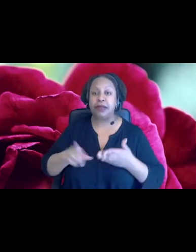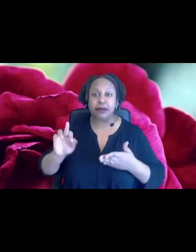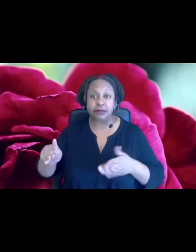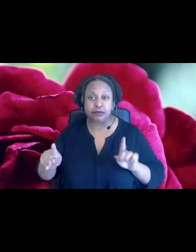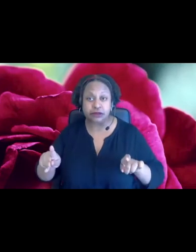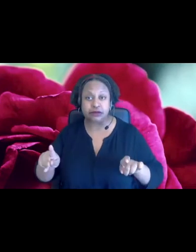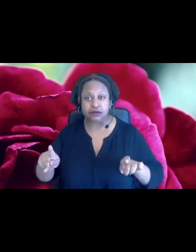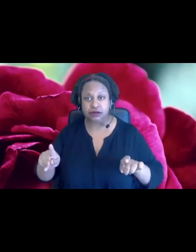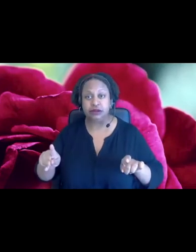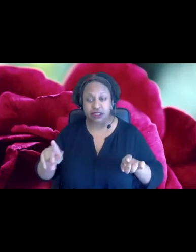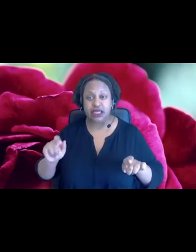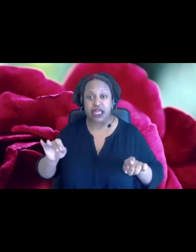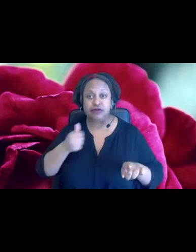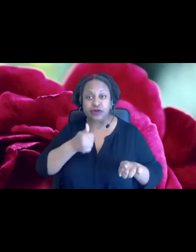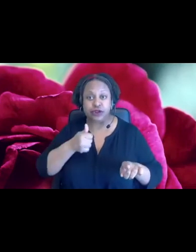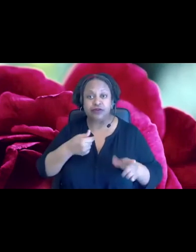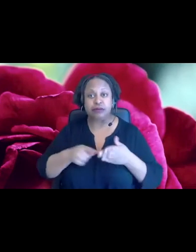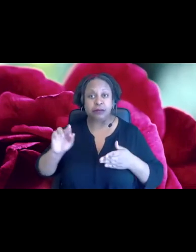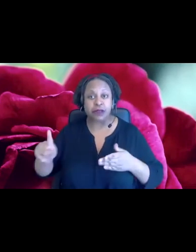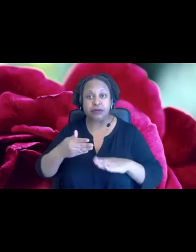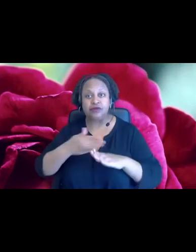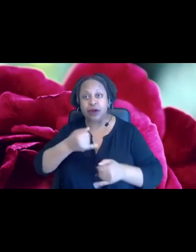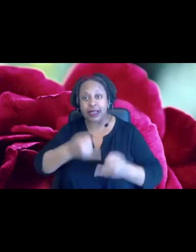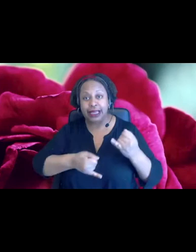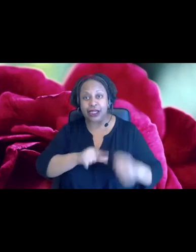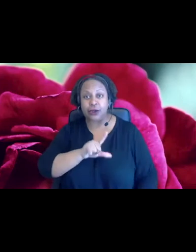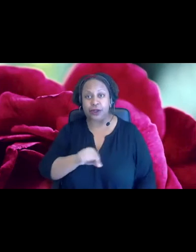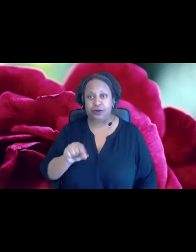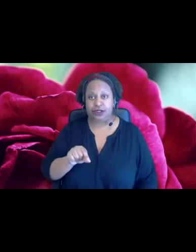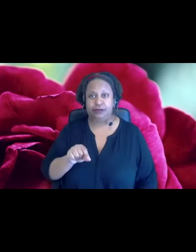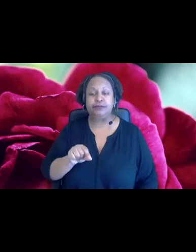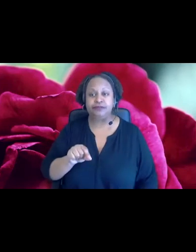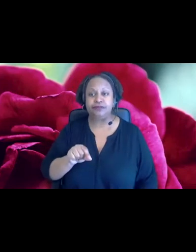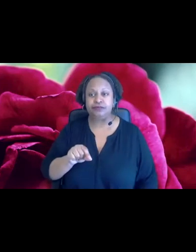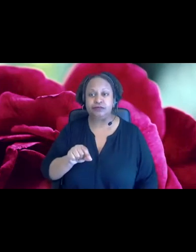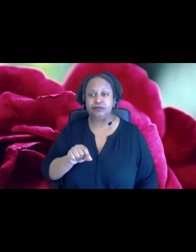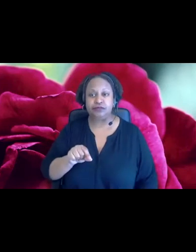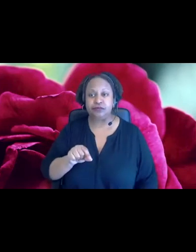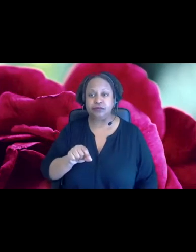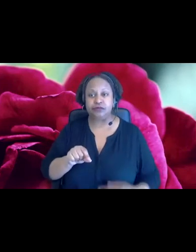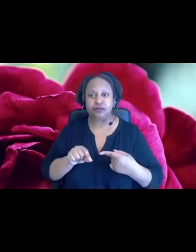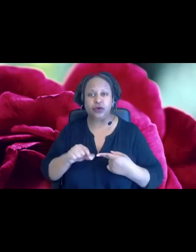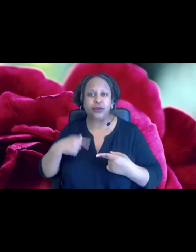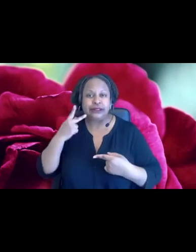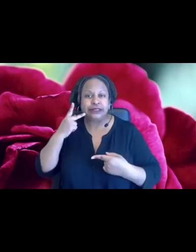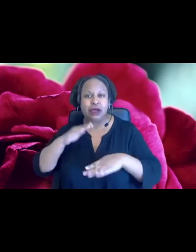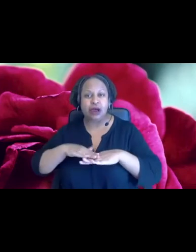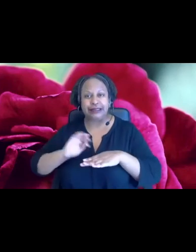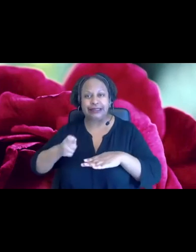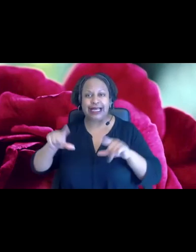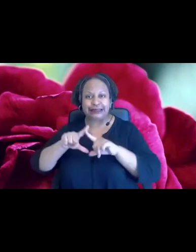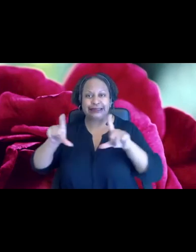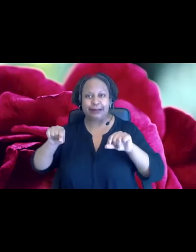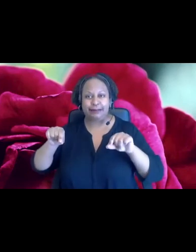if those amounts were repaid before the end of 2020, they would be reflected on the tax slip that you